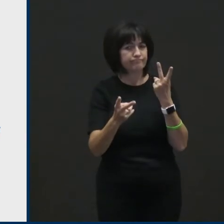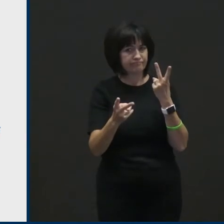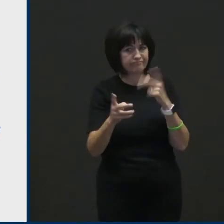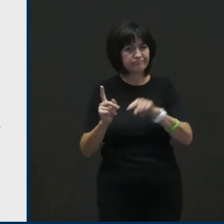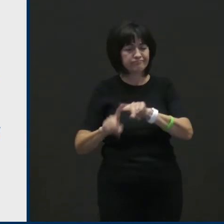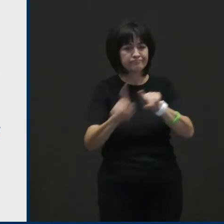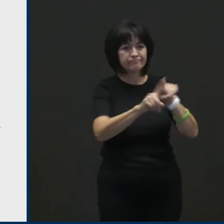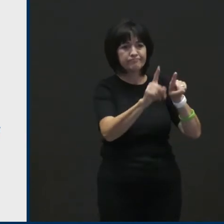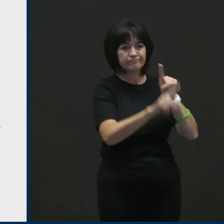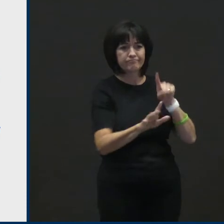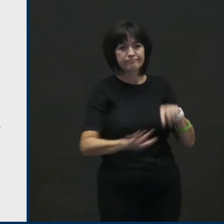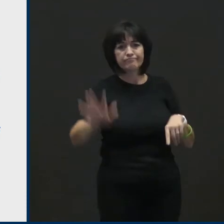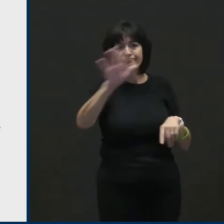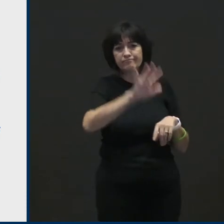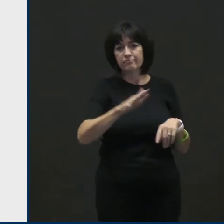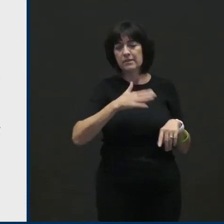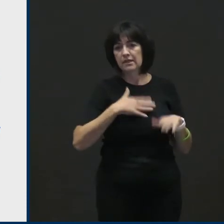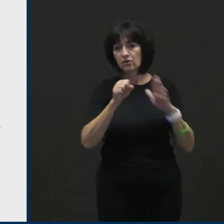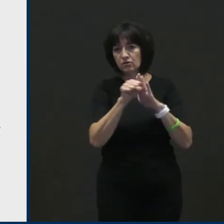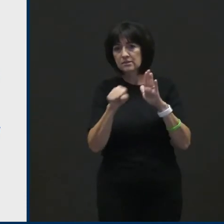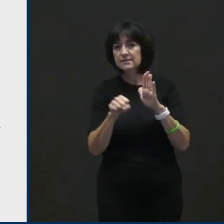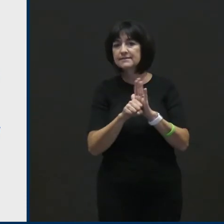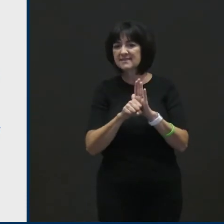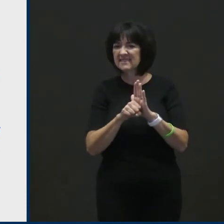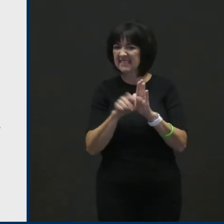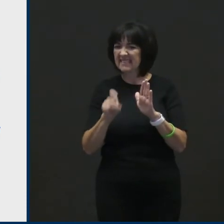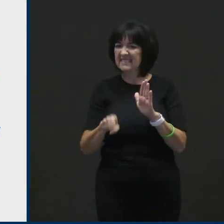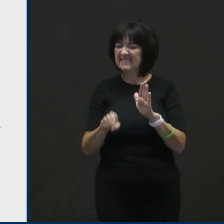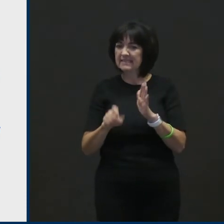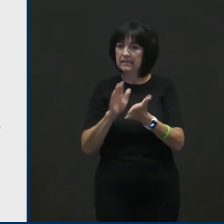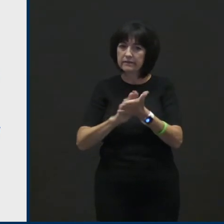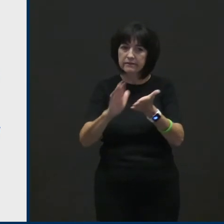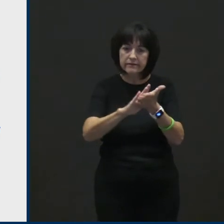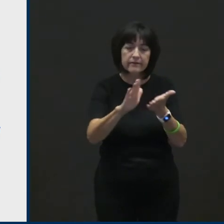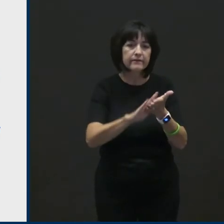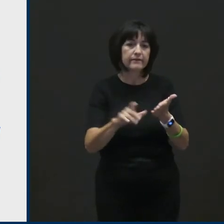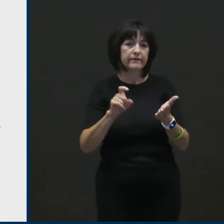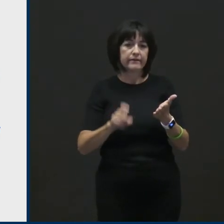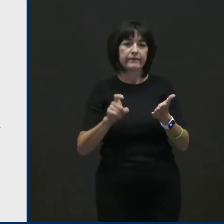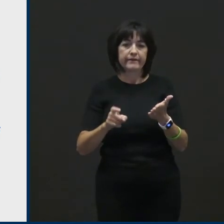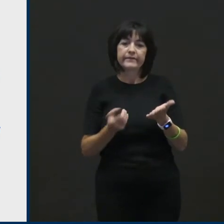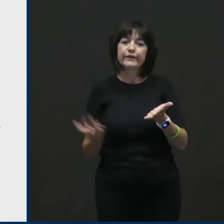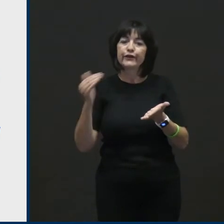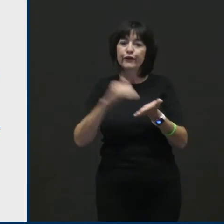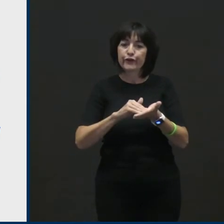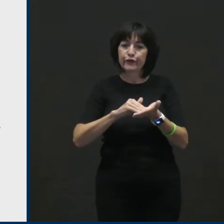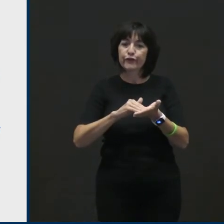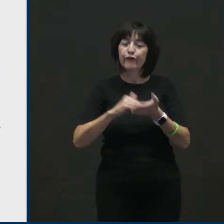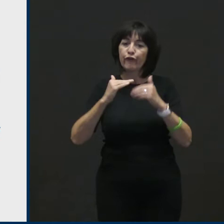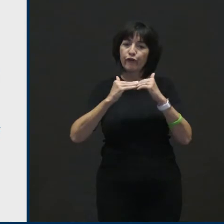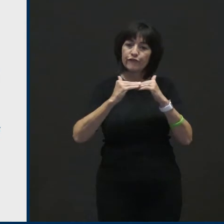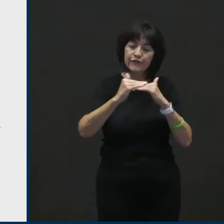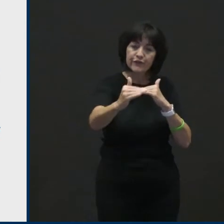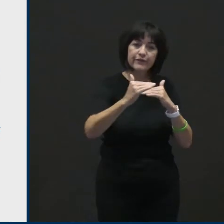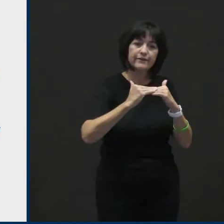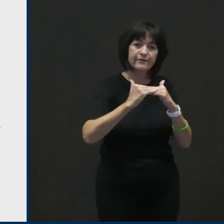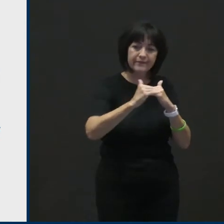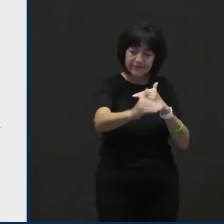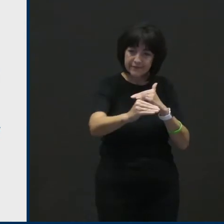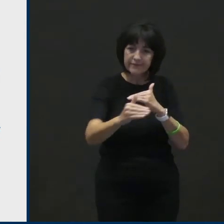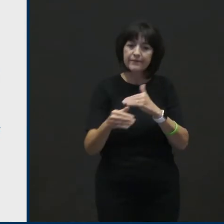across our state, and we'll have to be looking at getting additional resources for that when the General Assembly comes back in our